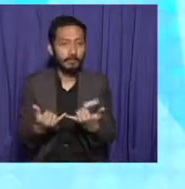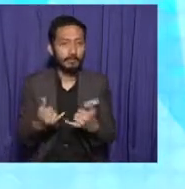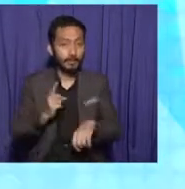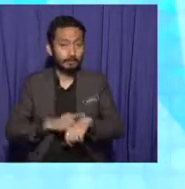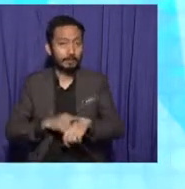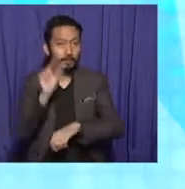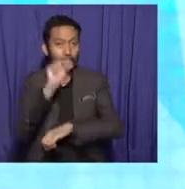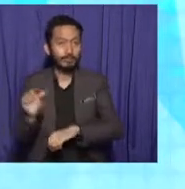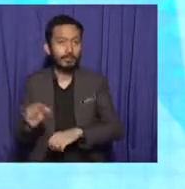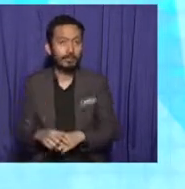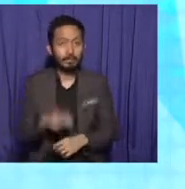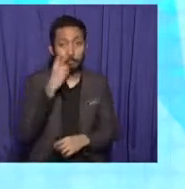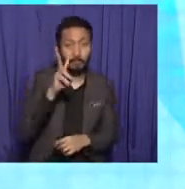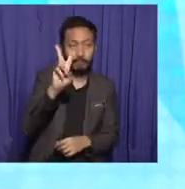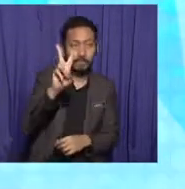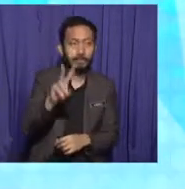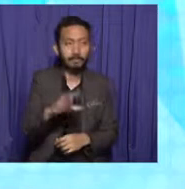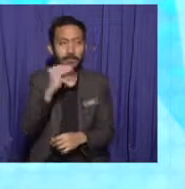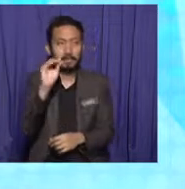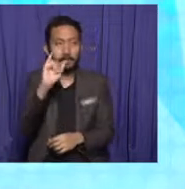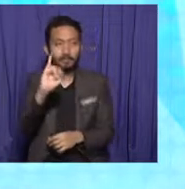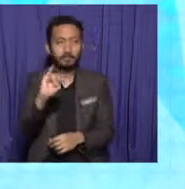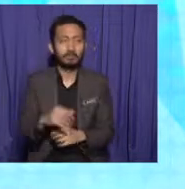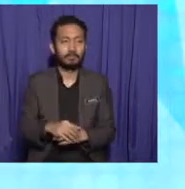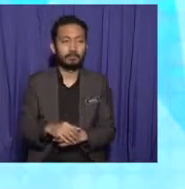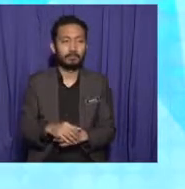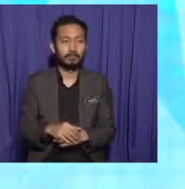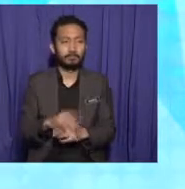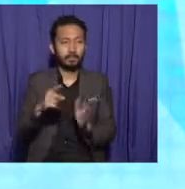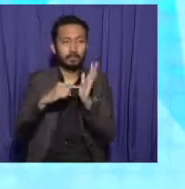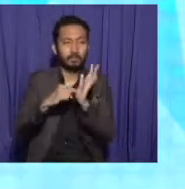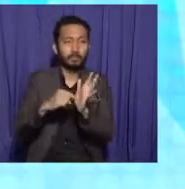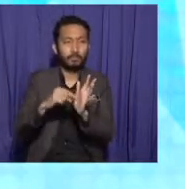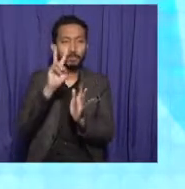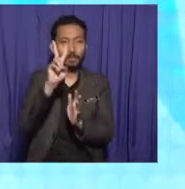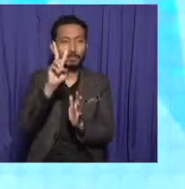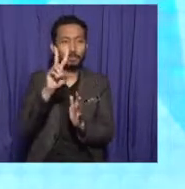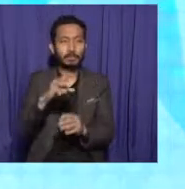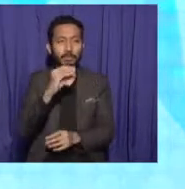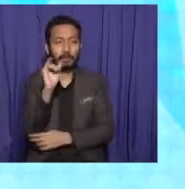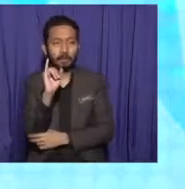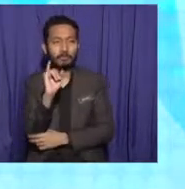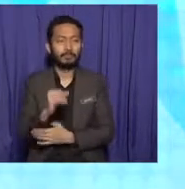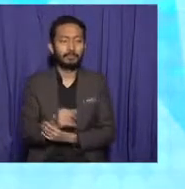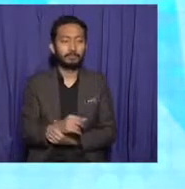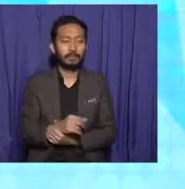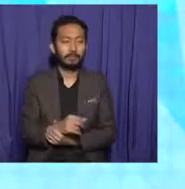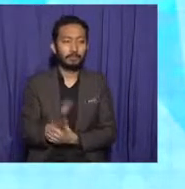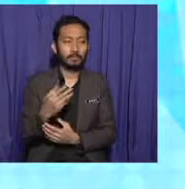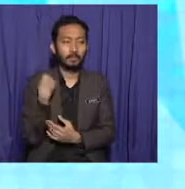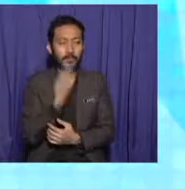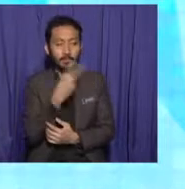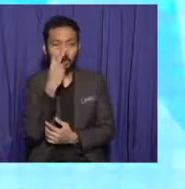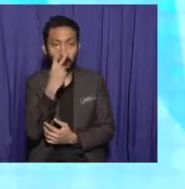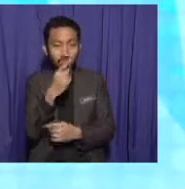are in phase. The graph shows the variations of the potential difference V across the resistor and the current I